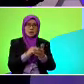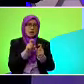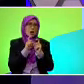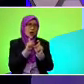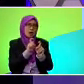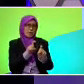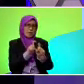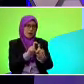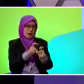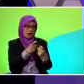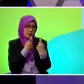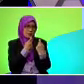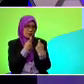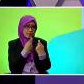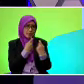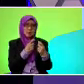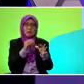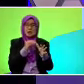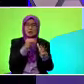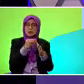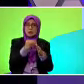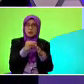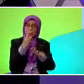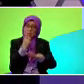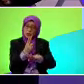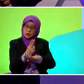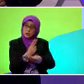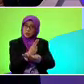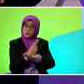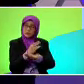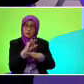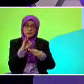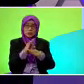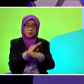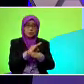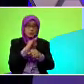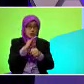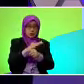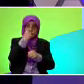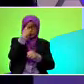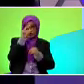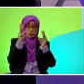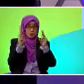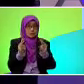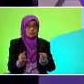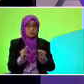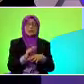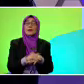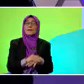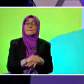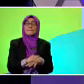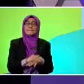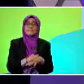is why we need to put on our thinking cap and do a little bit of investigation. So I will explain to